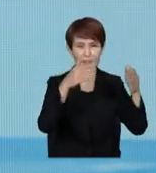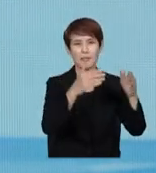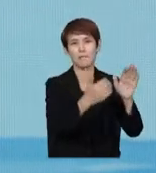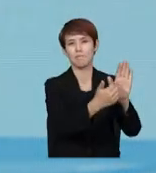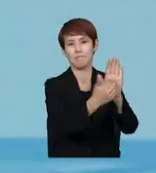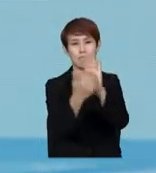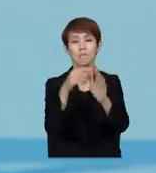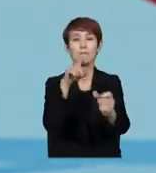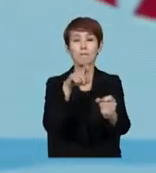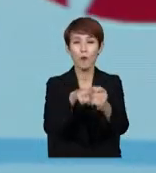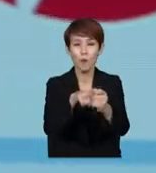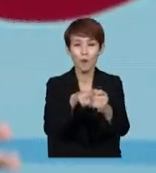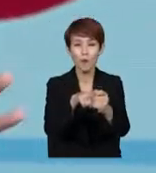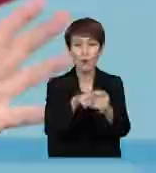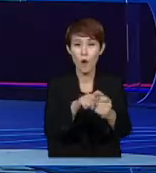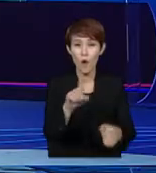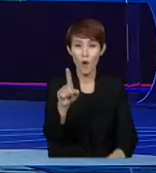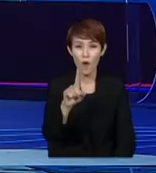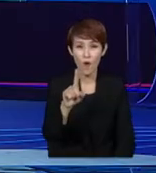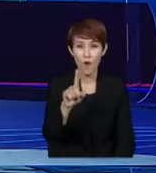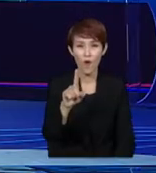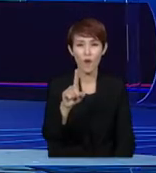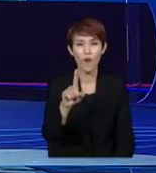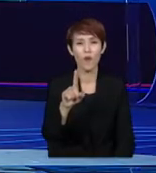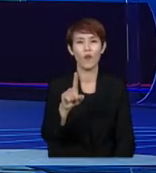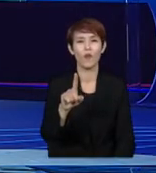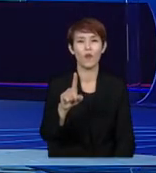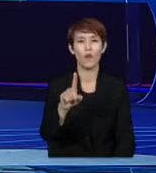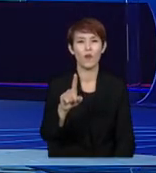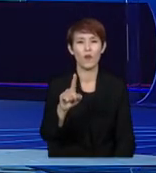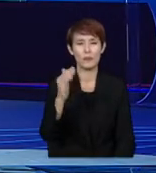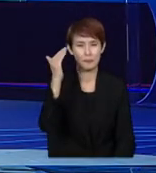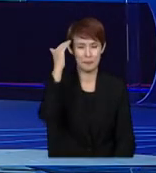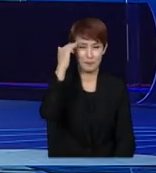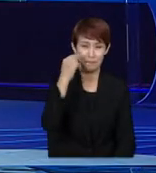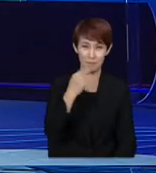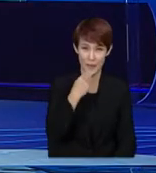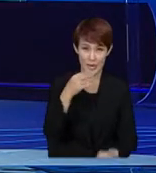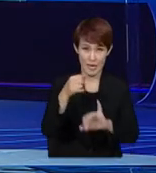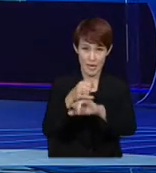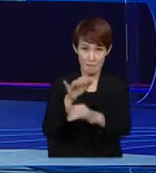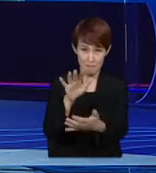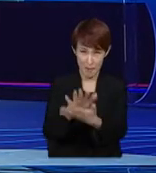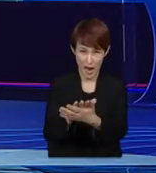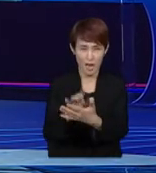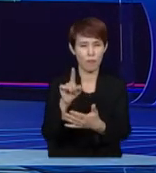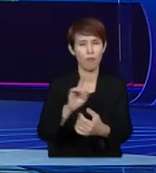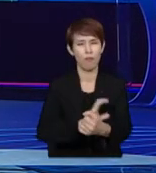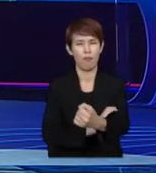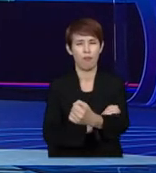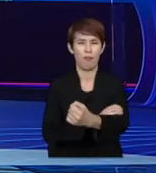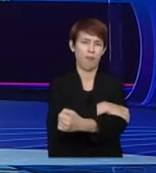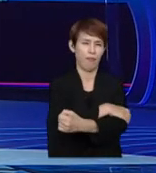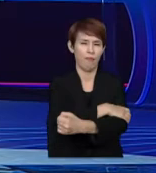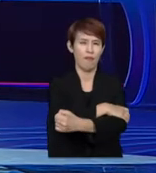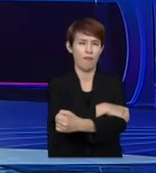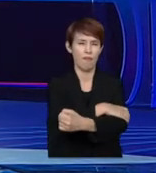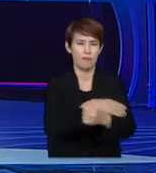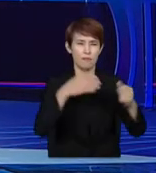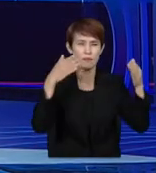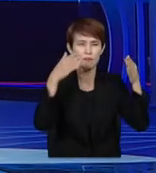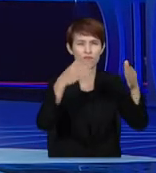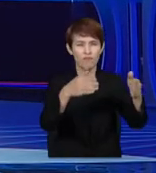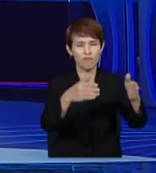doing no evil. It doesn't matter. Nobody should have that kind of power. And secondly, try to make